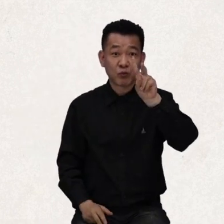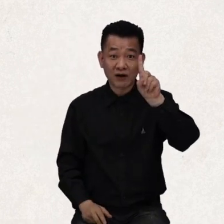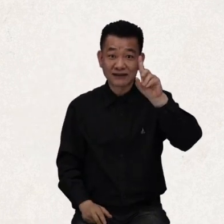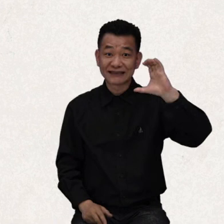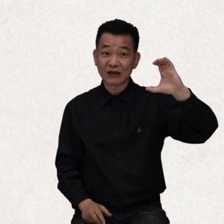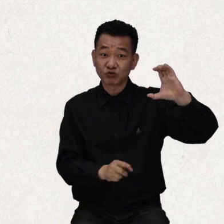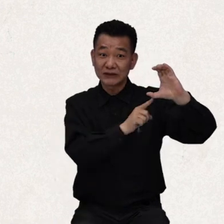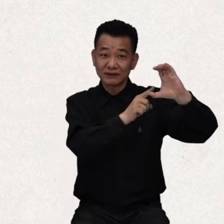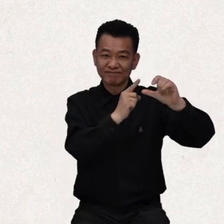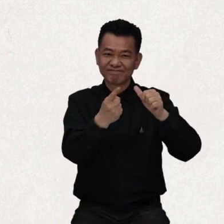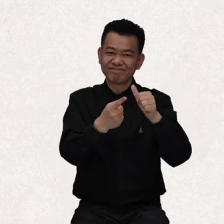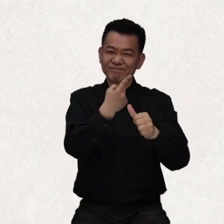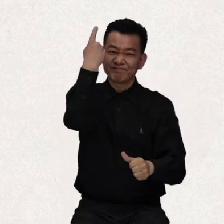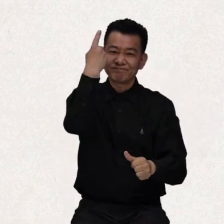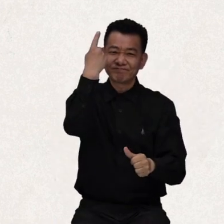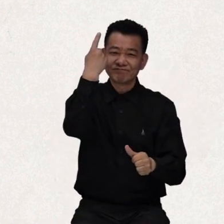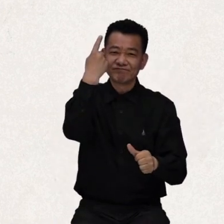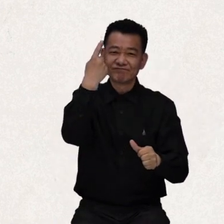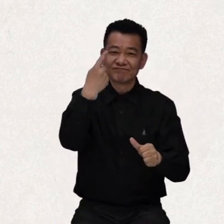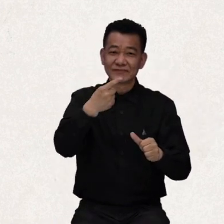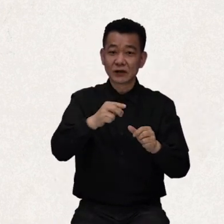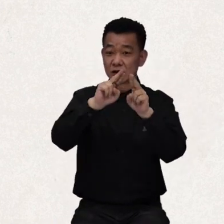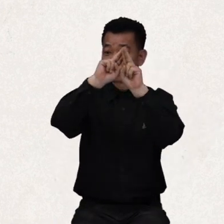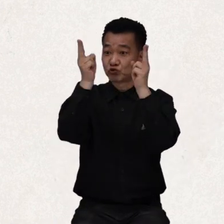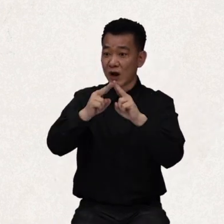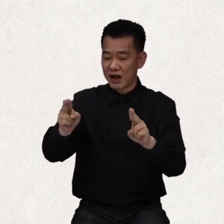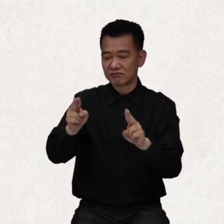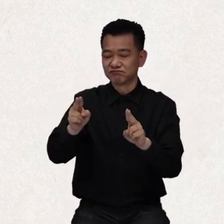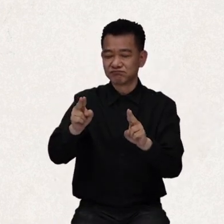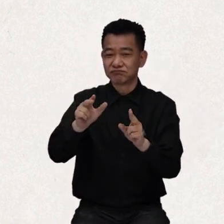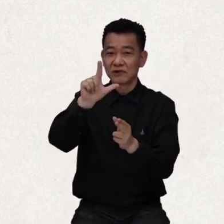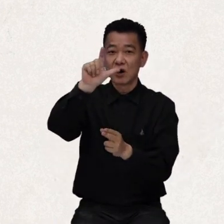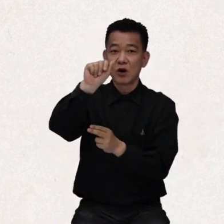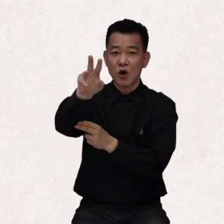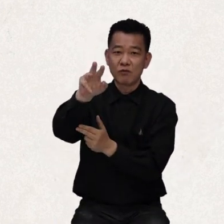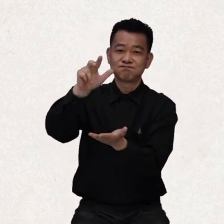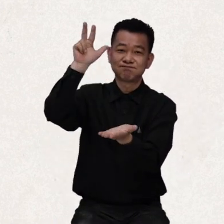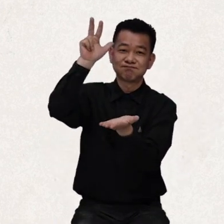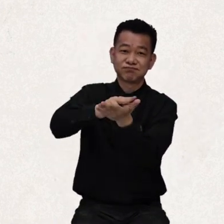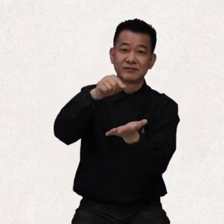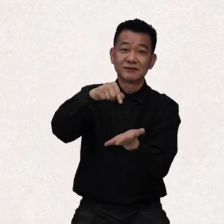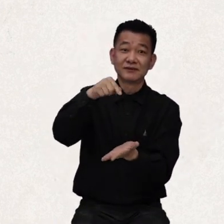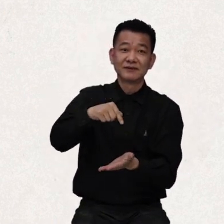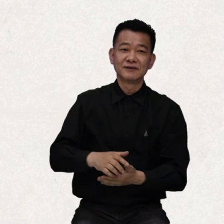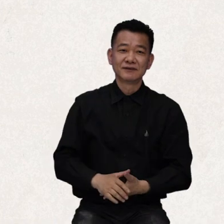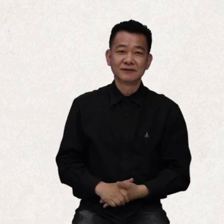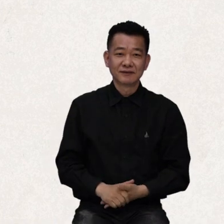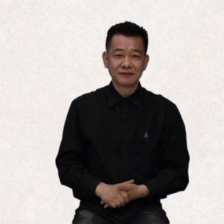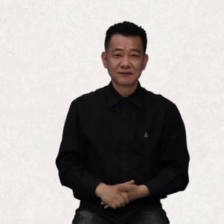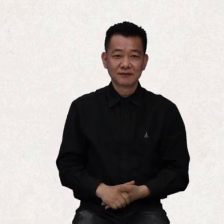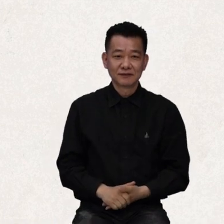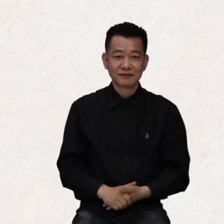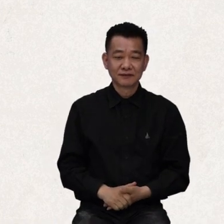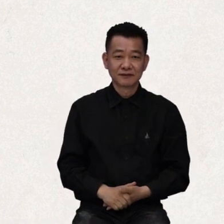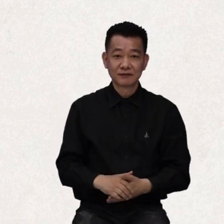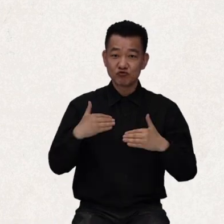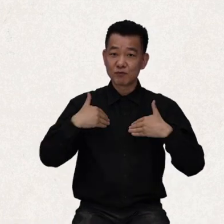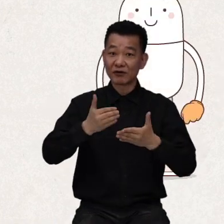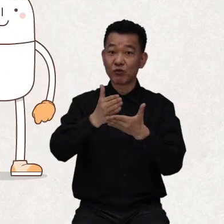13, 2006, and it is the first international human rights treaty of the 21st